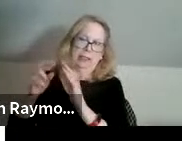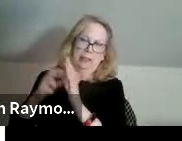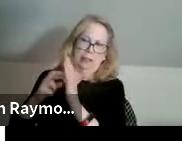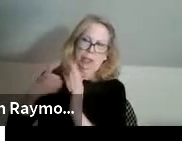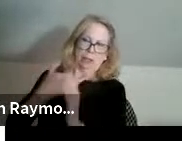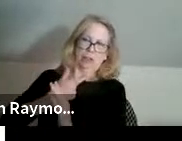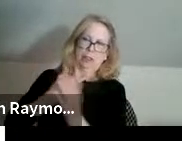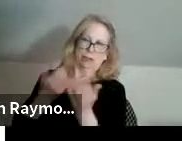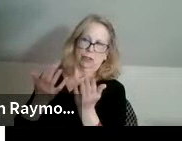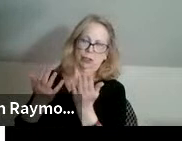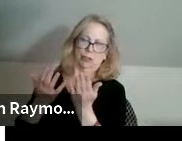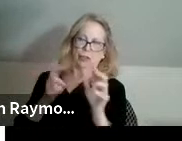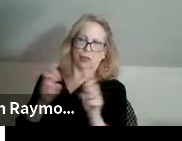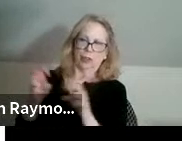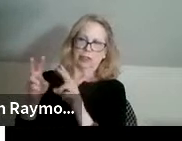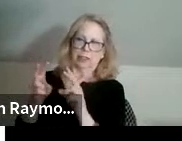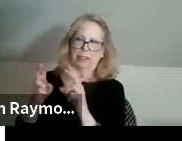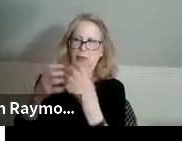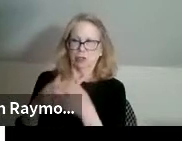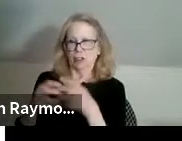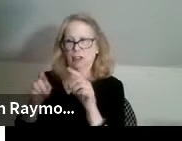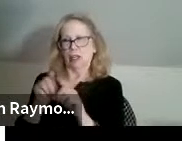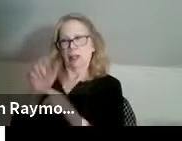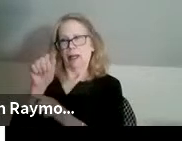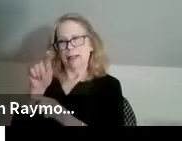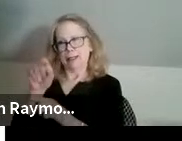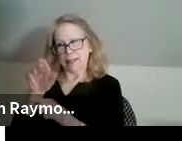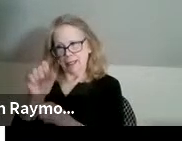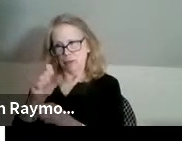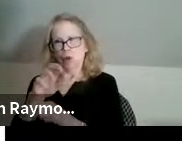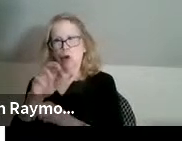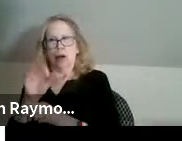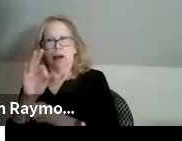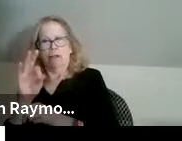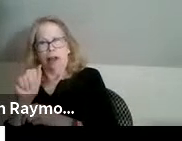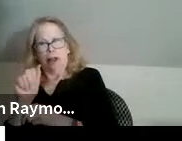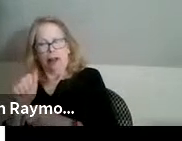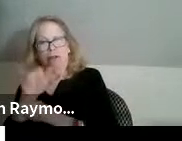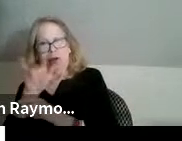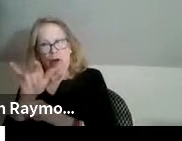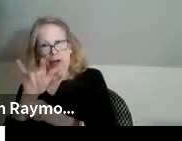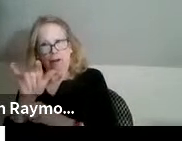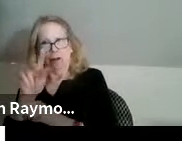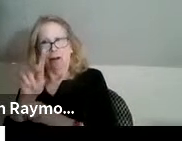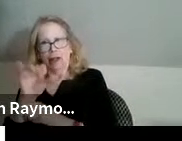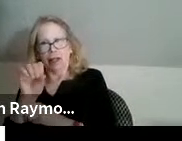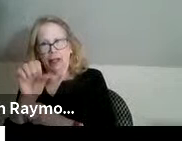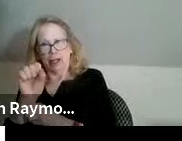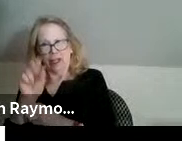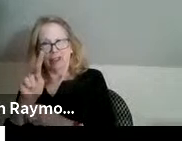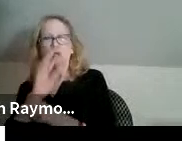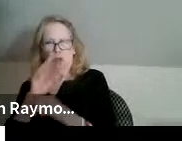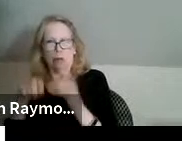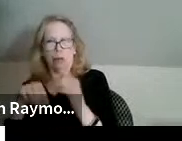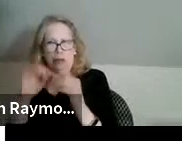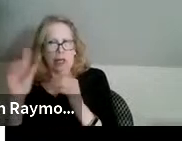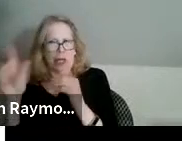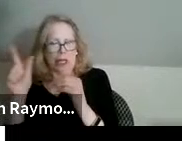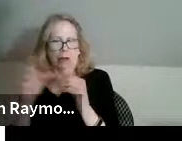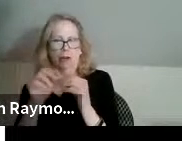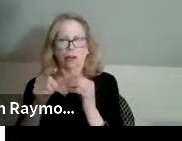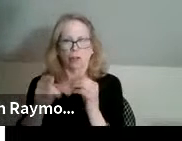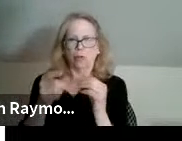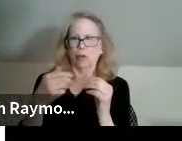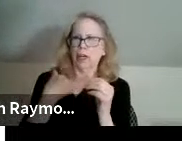transaction machines like we have with ATMs or the FAA has for airline kiosks, and I'll be talking about those a little bit more, is that we've